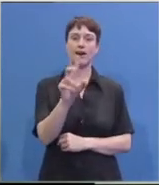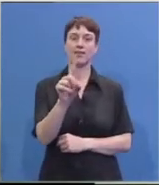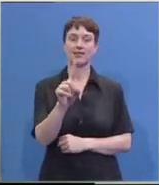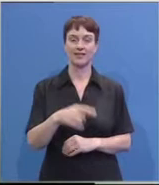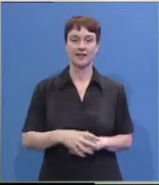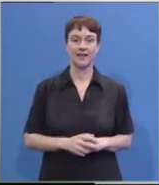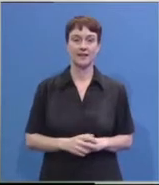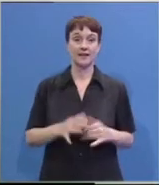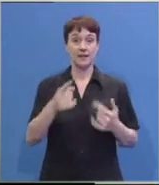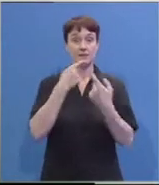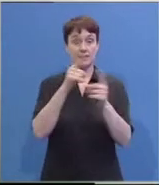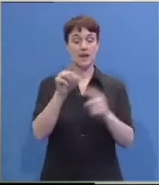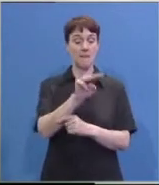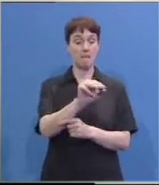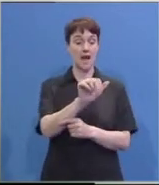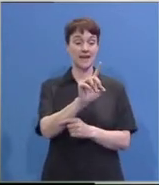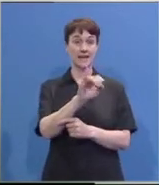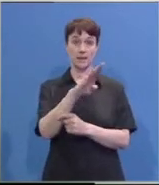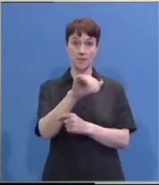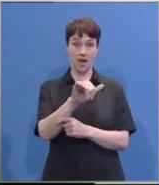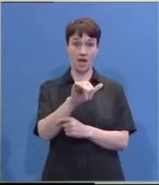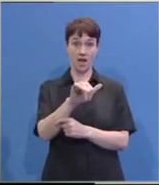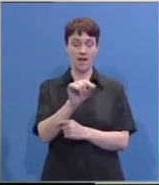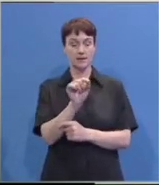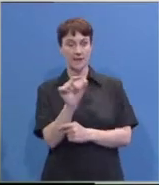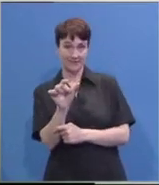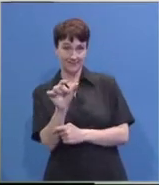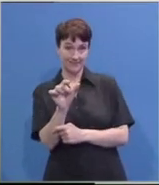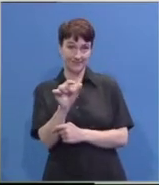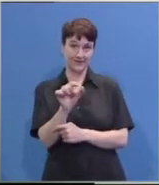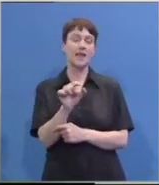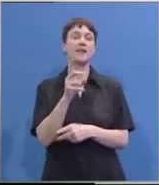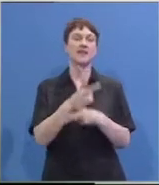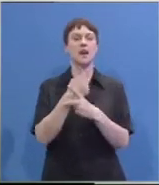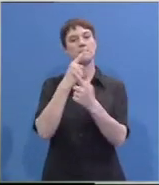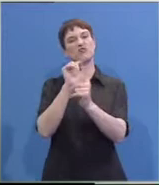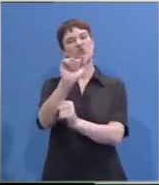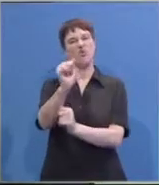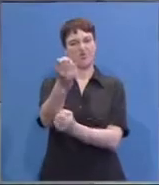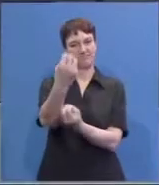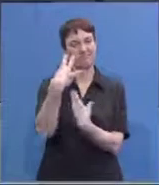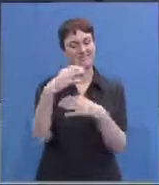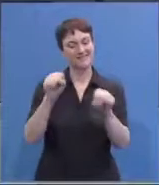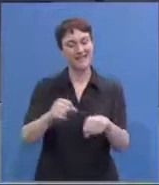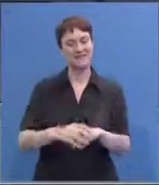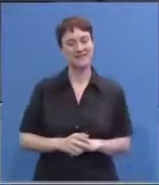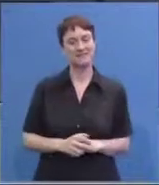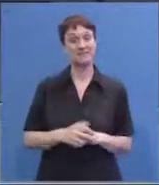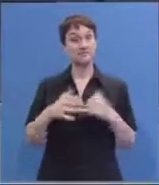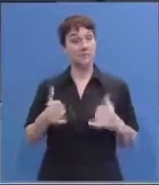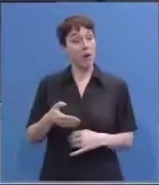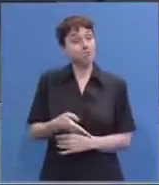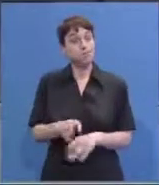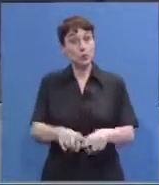do is begin your message with the word Madiba, followed by a space, and then send us your message. Now, joining us in the